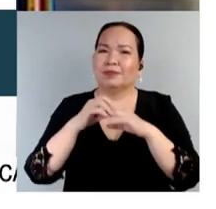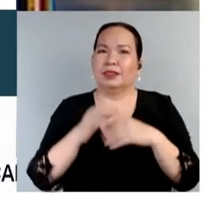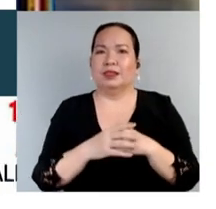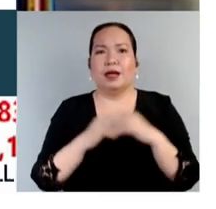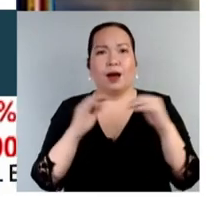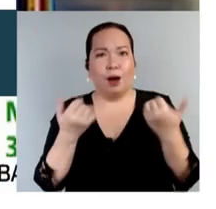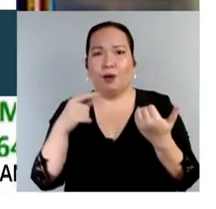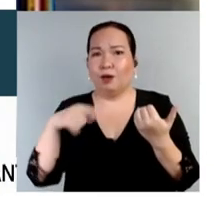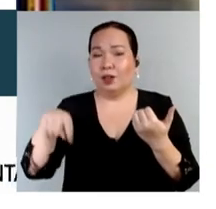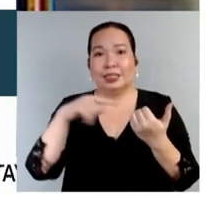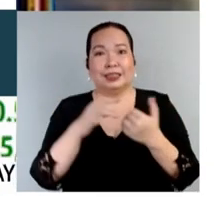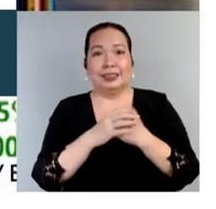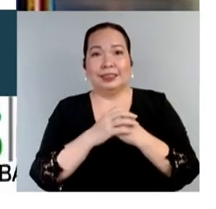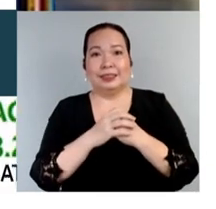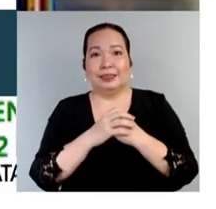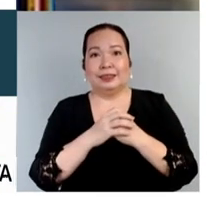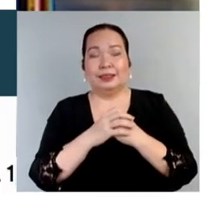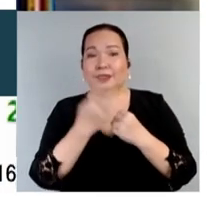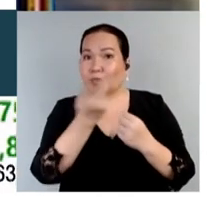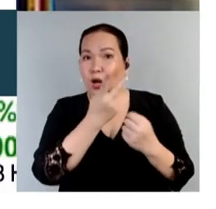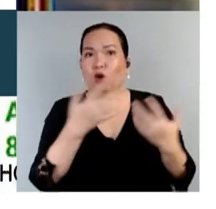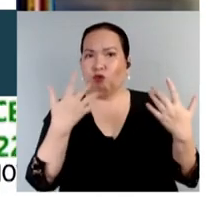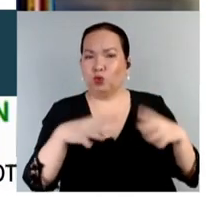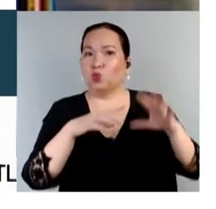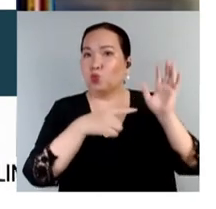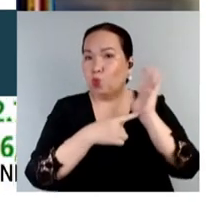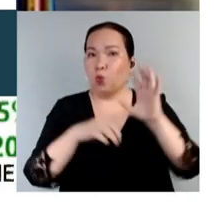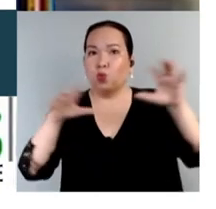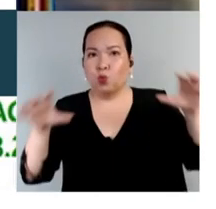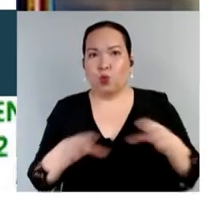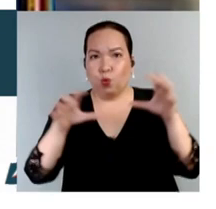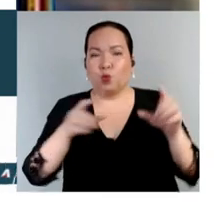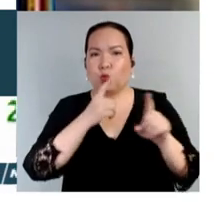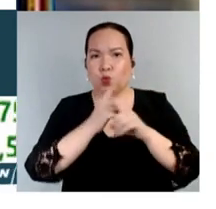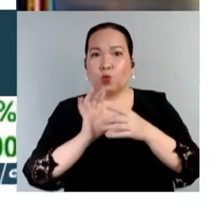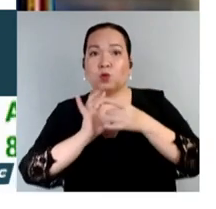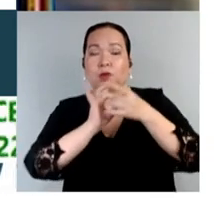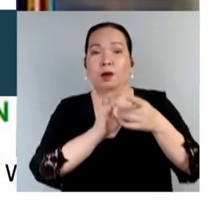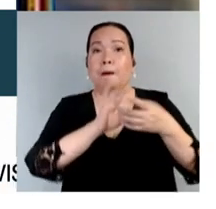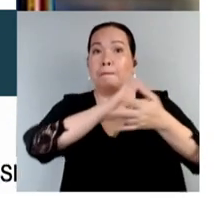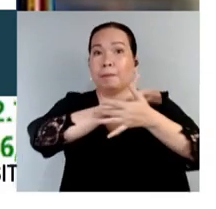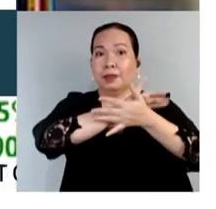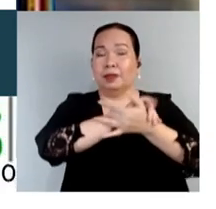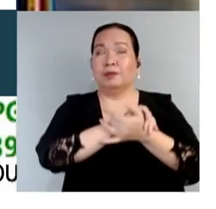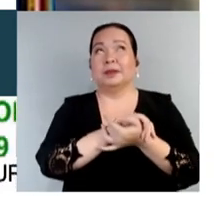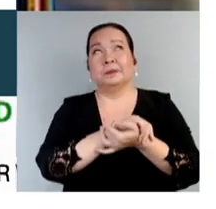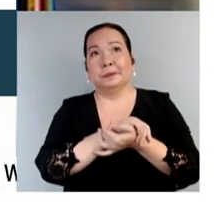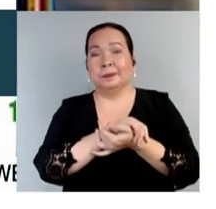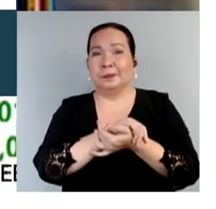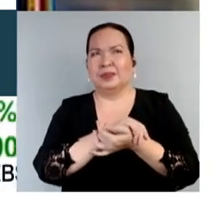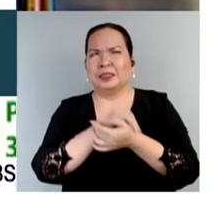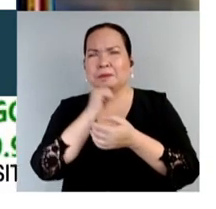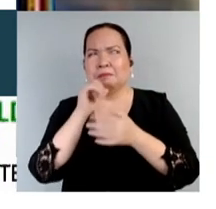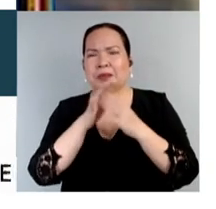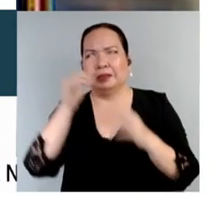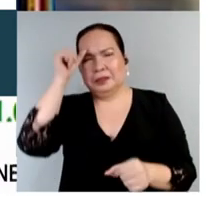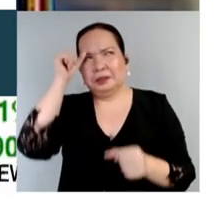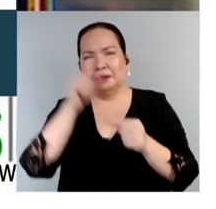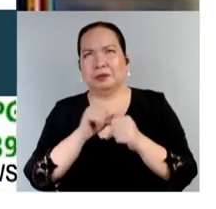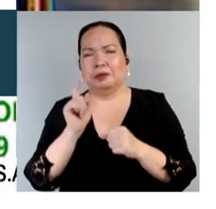how they've worked in the Senate as far as the pandemic is concerned, I don't remember much really that we